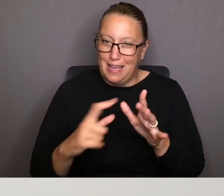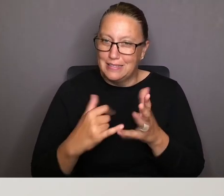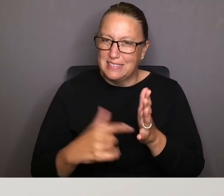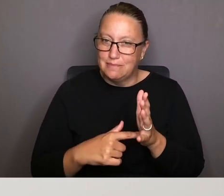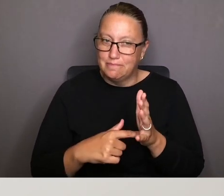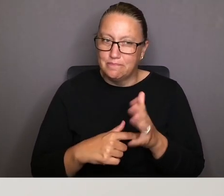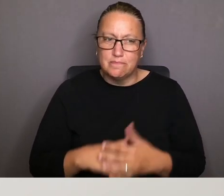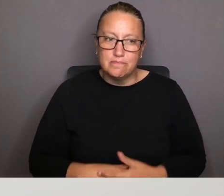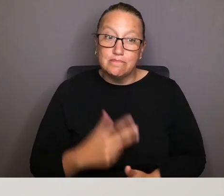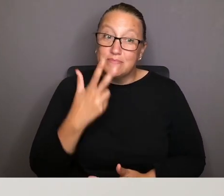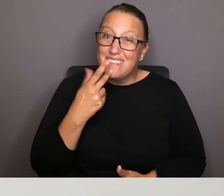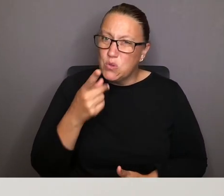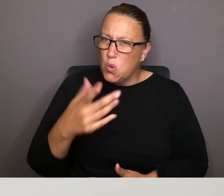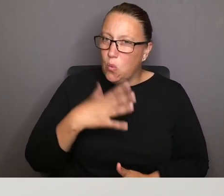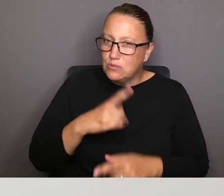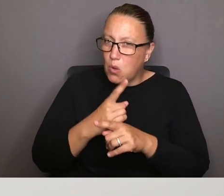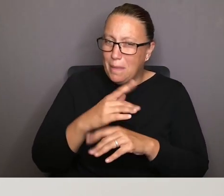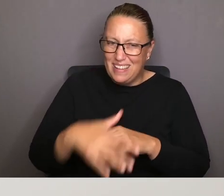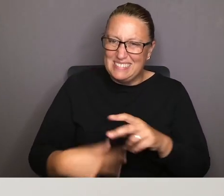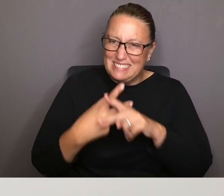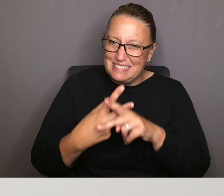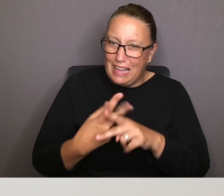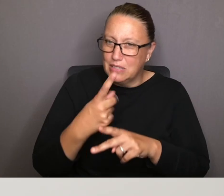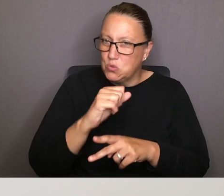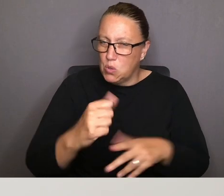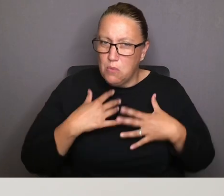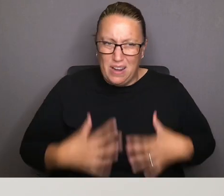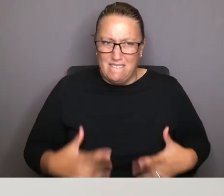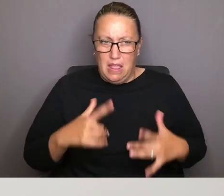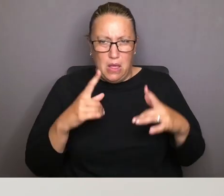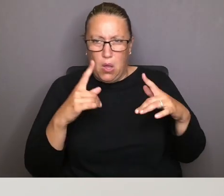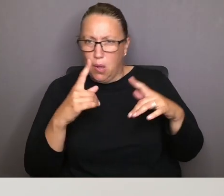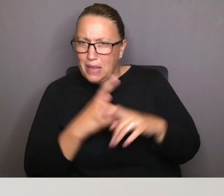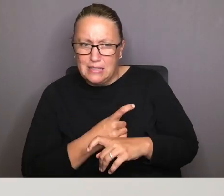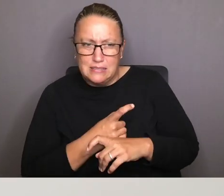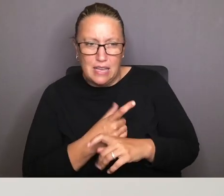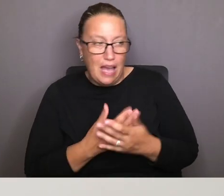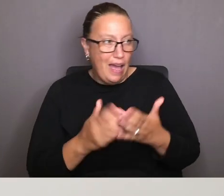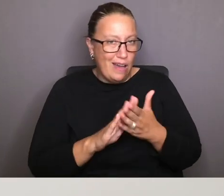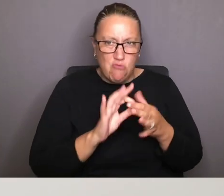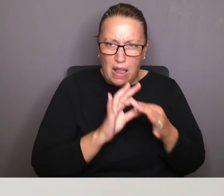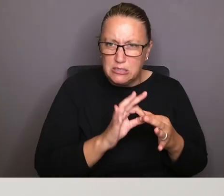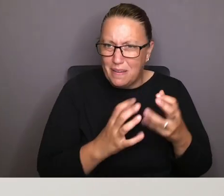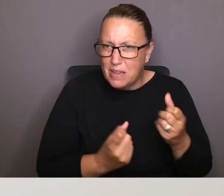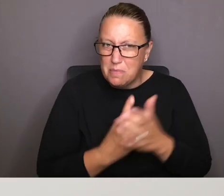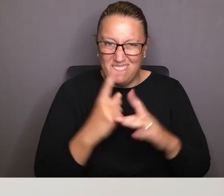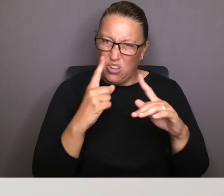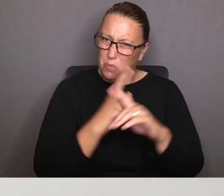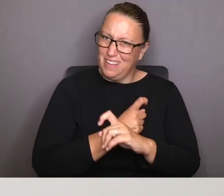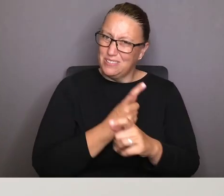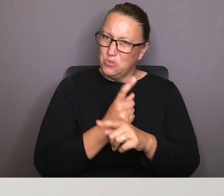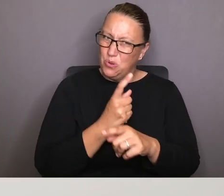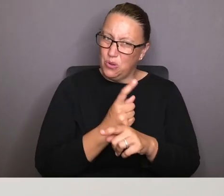to talk to someone about sex and your body and how to have relationships? And then when you get up